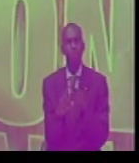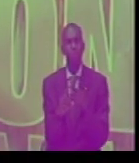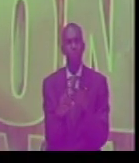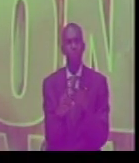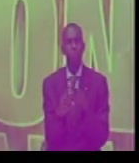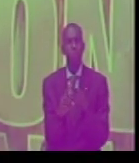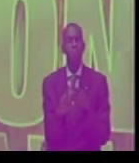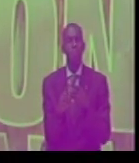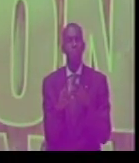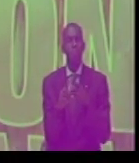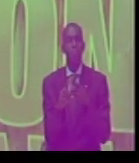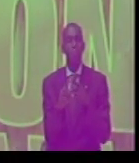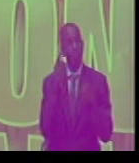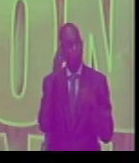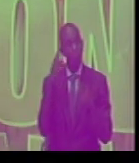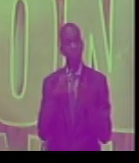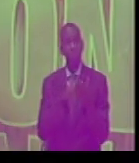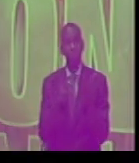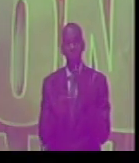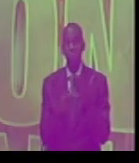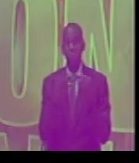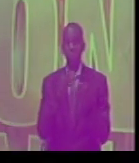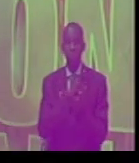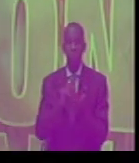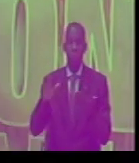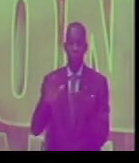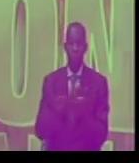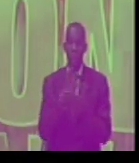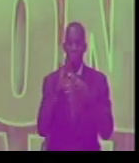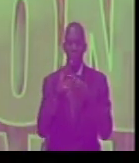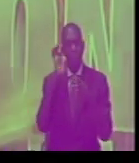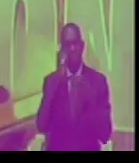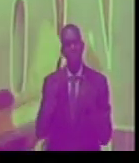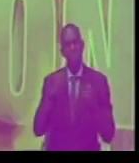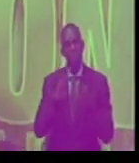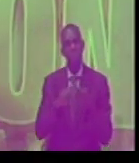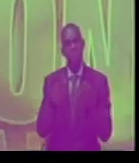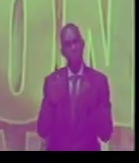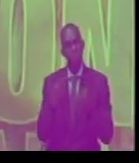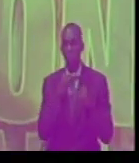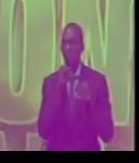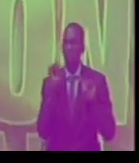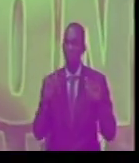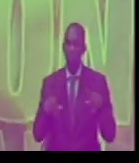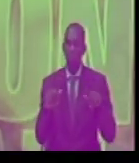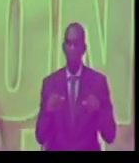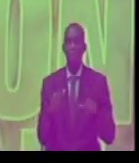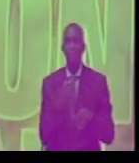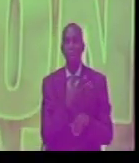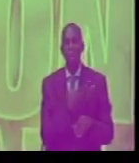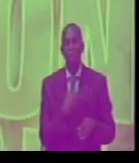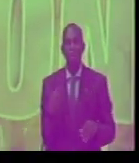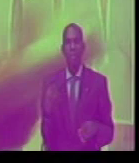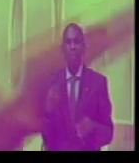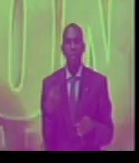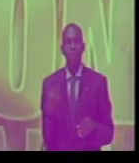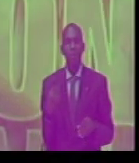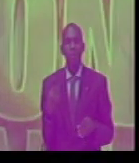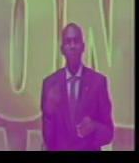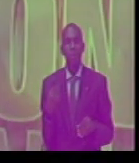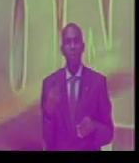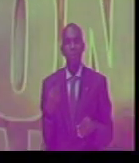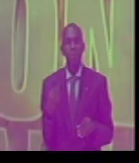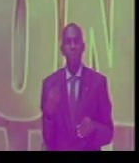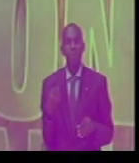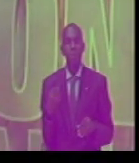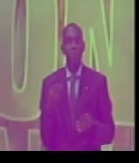praying. On the day, our day that is 25 of divine connection, I struggled to come outside. I couldn't be able to come outside. They now drove me